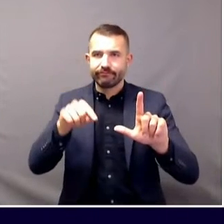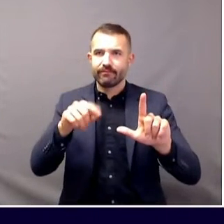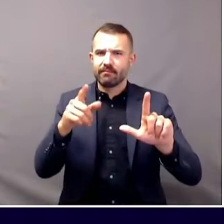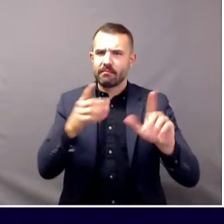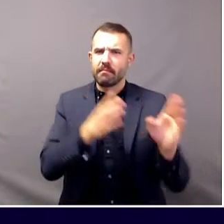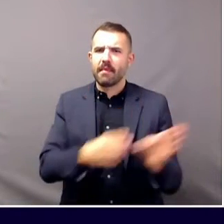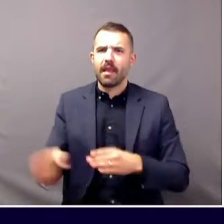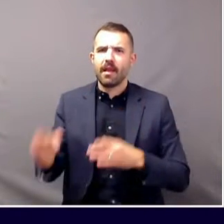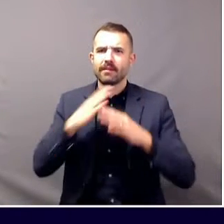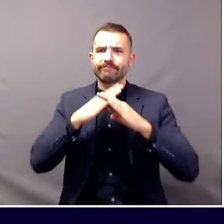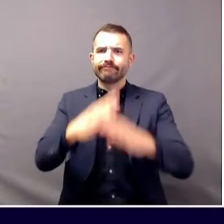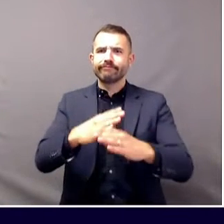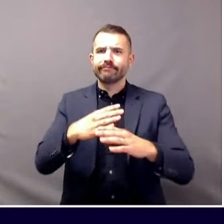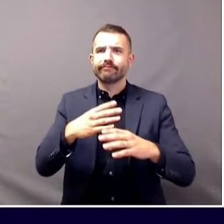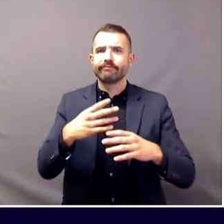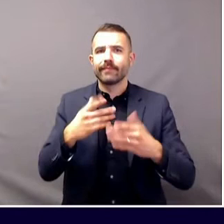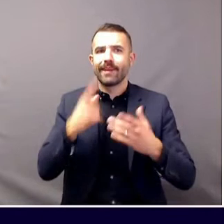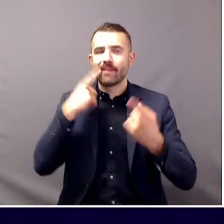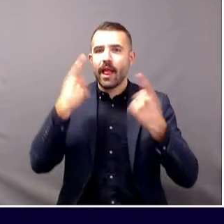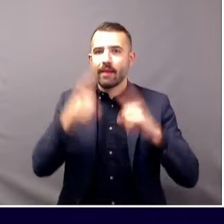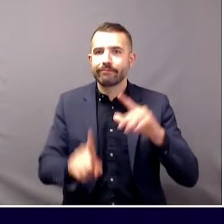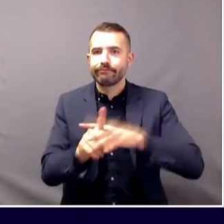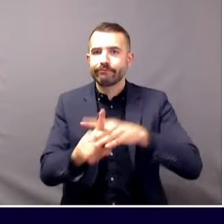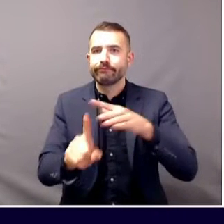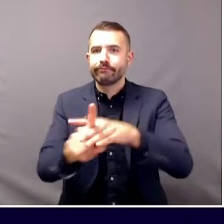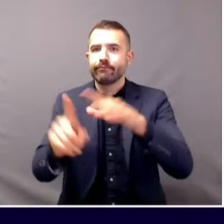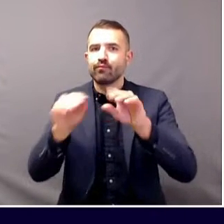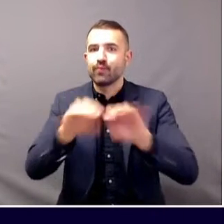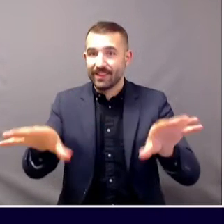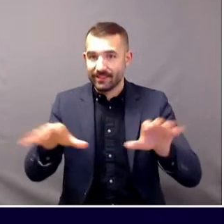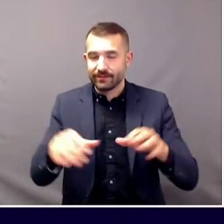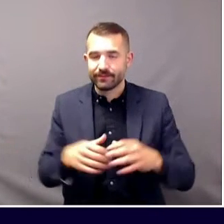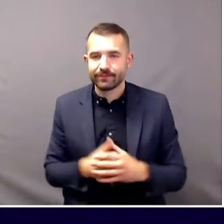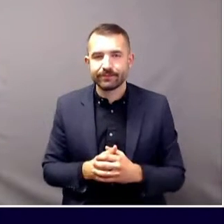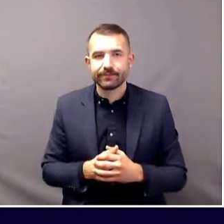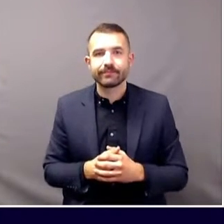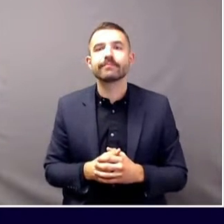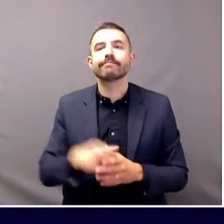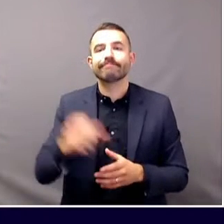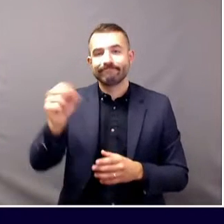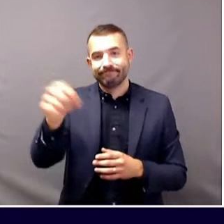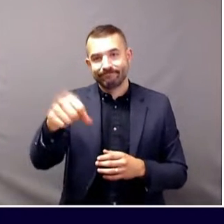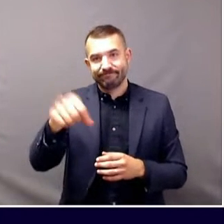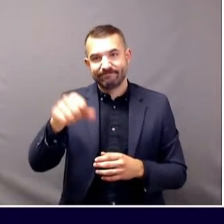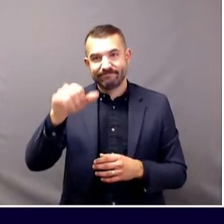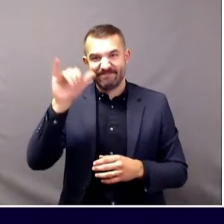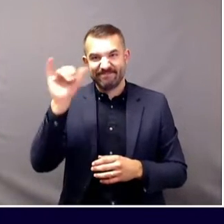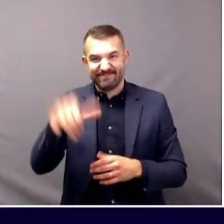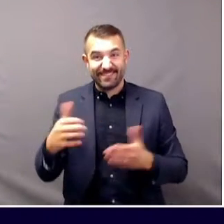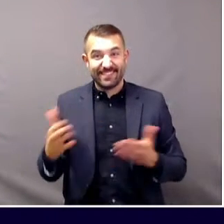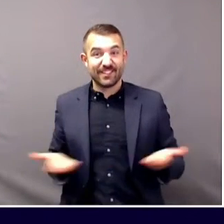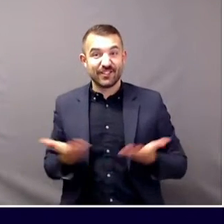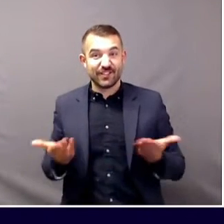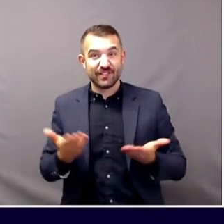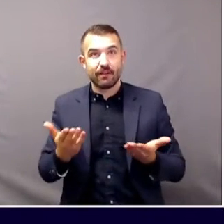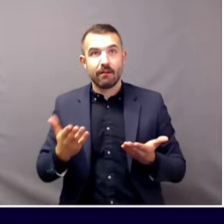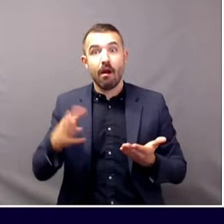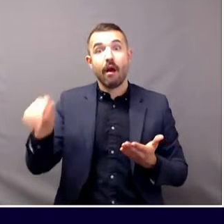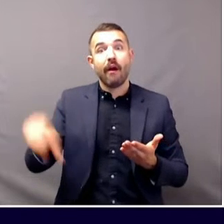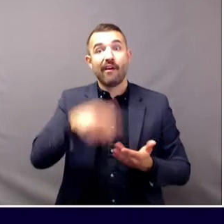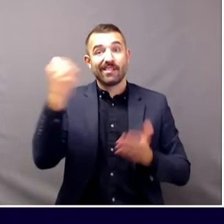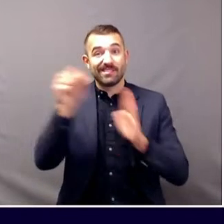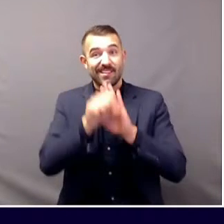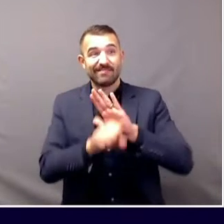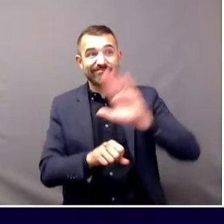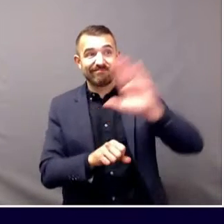in our state, but I hope also in other jurisdictions at local health departments and other state health departments as